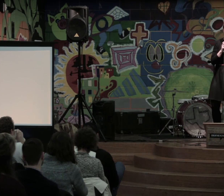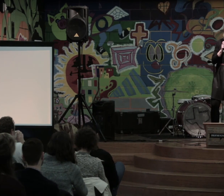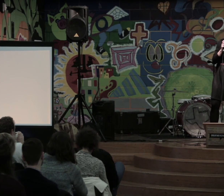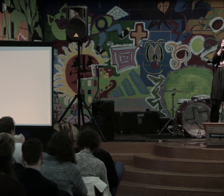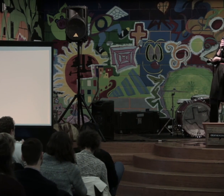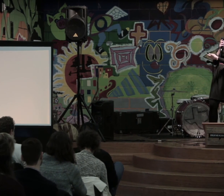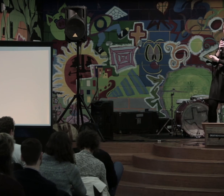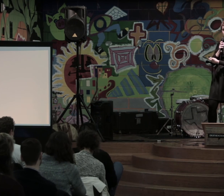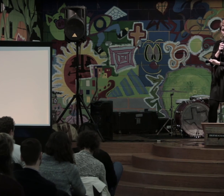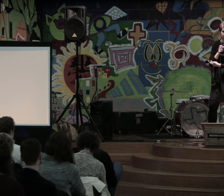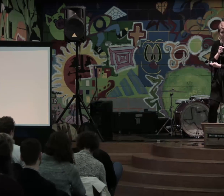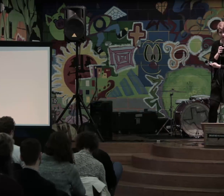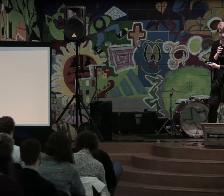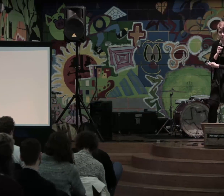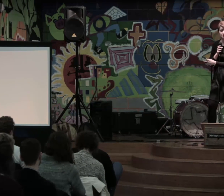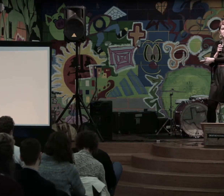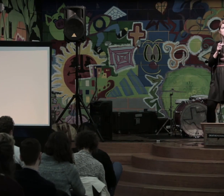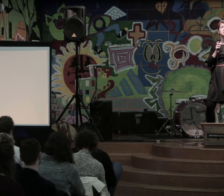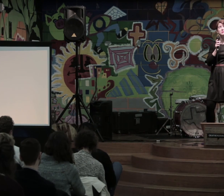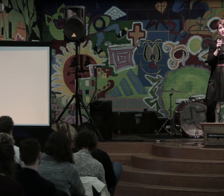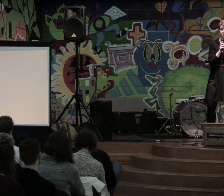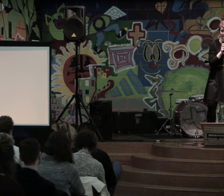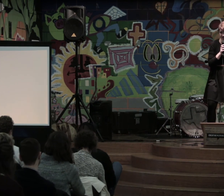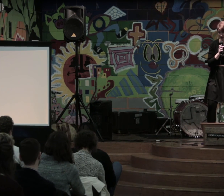write anything. I'm just going to post pictures about what I'm doing. I'm going to